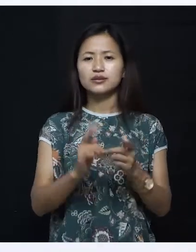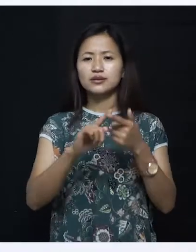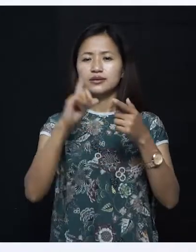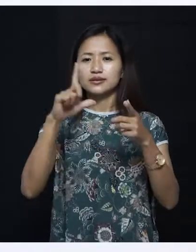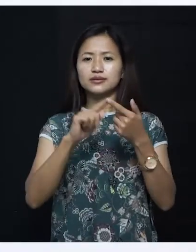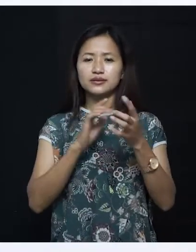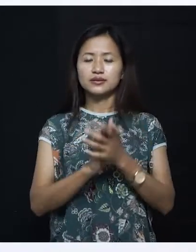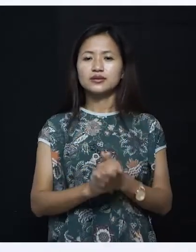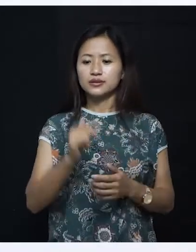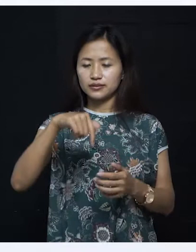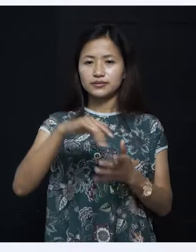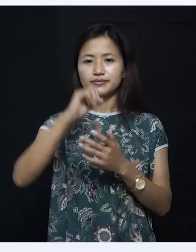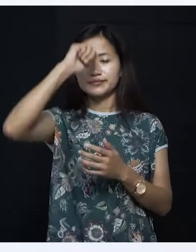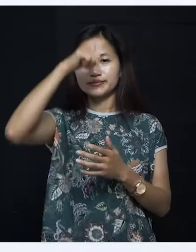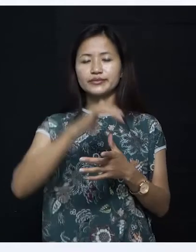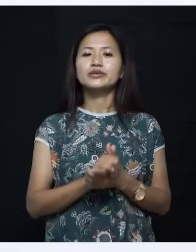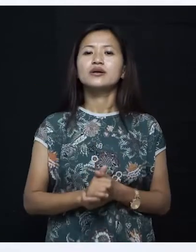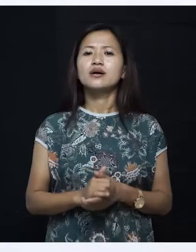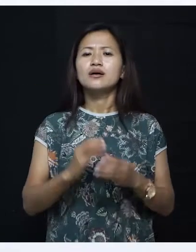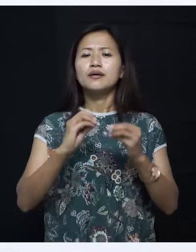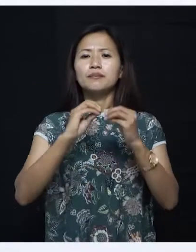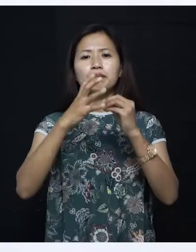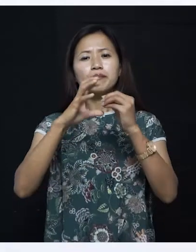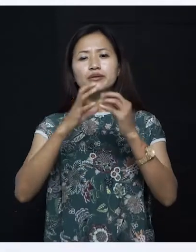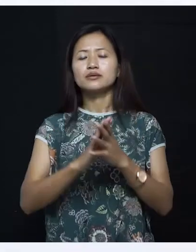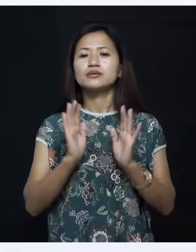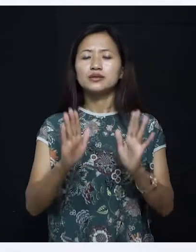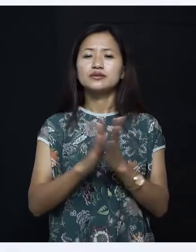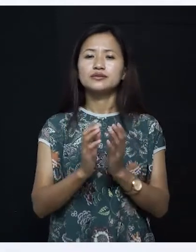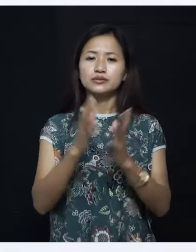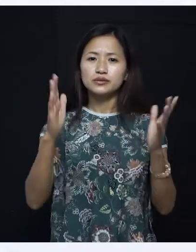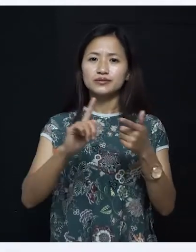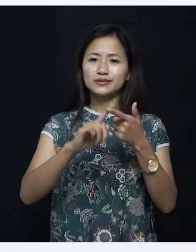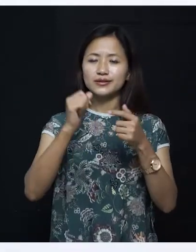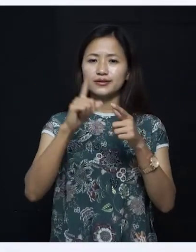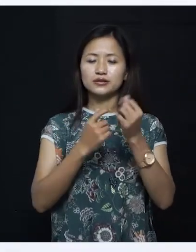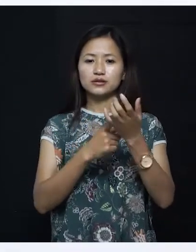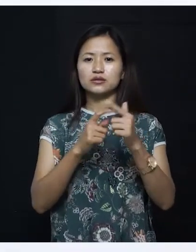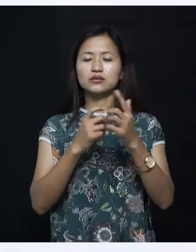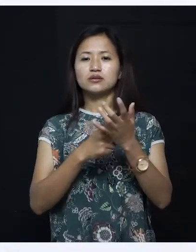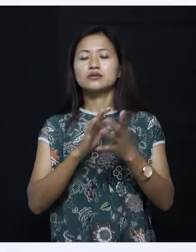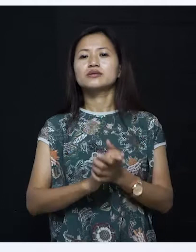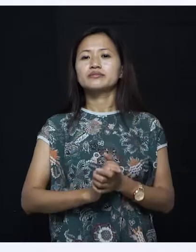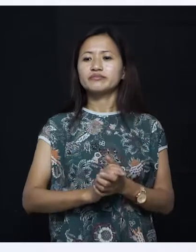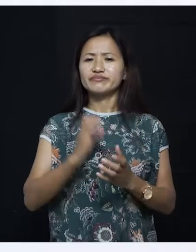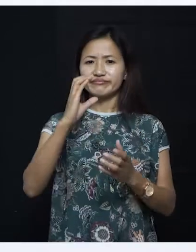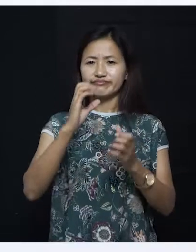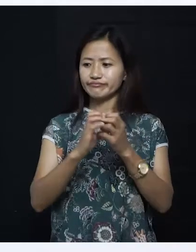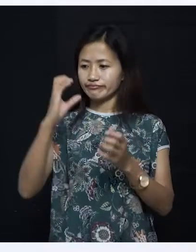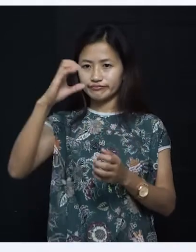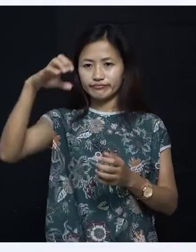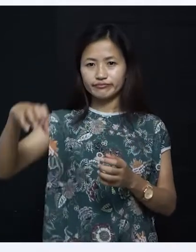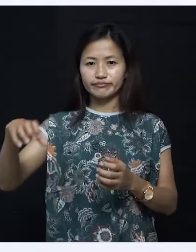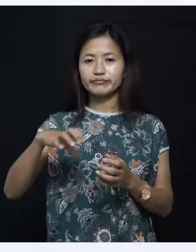here is, in India, okay, Bengaluru has emerged as the electronic capital of India, okay? And that